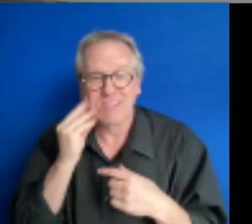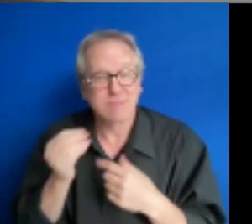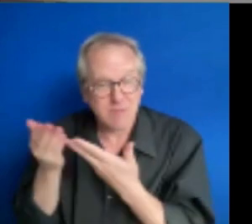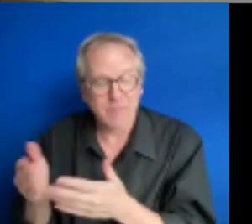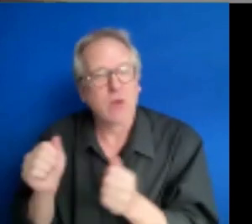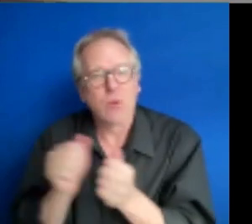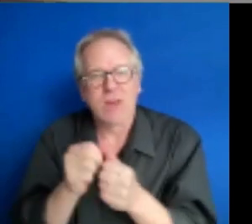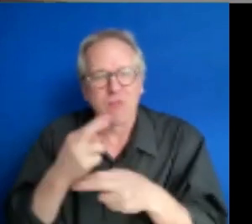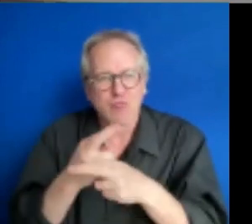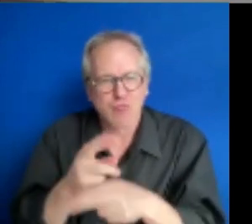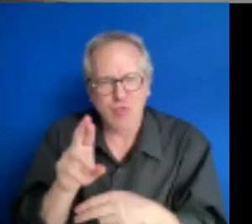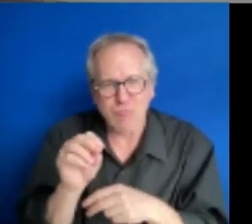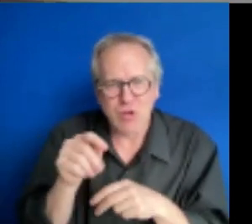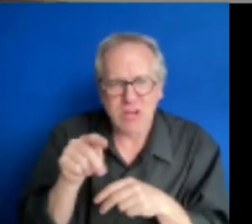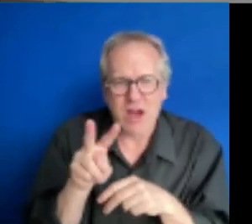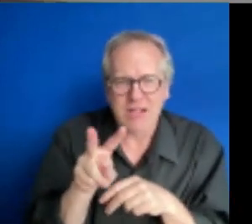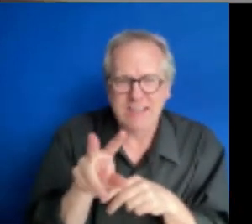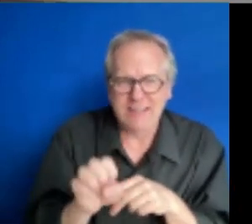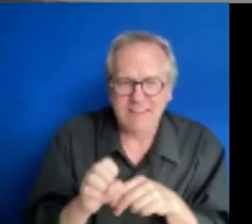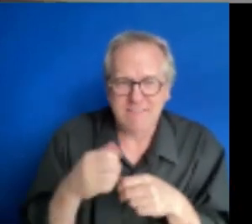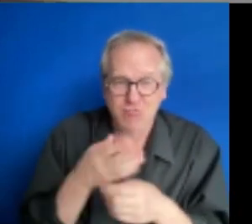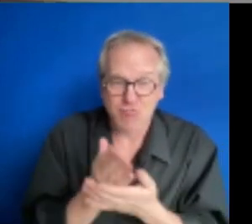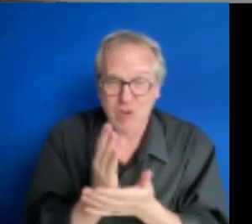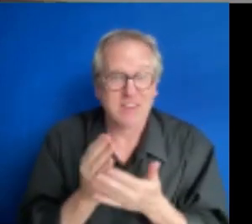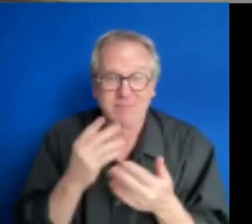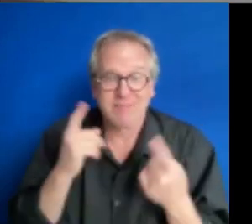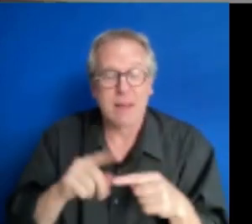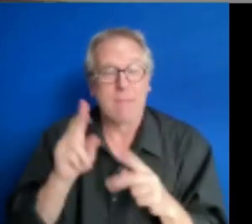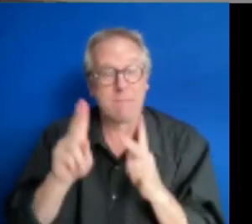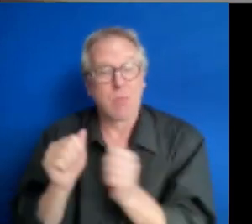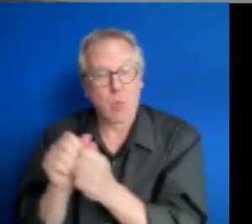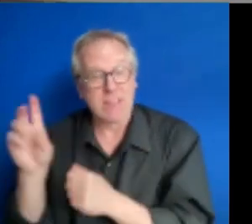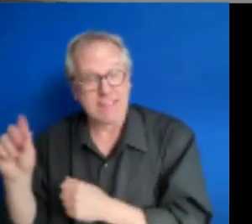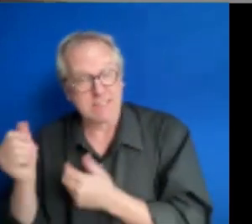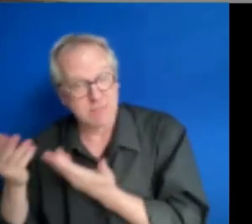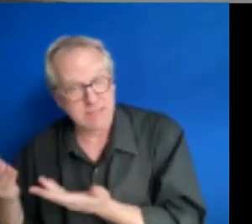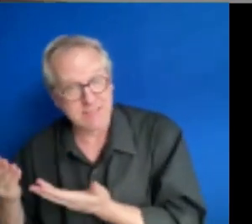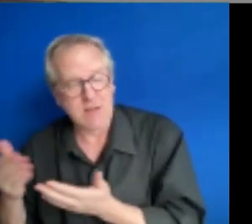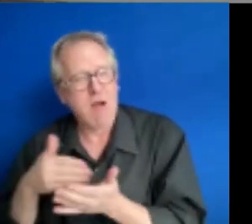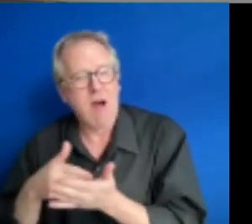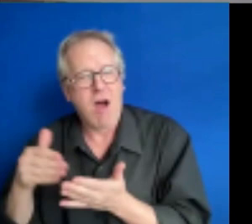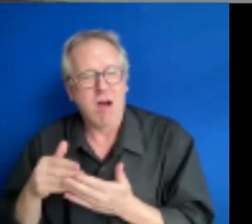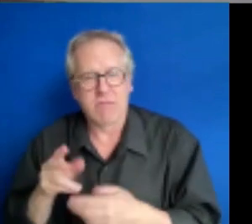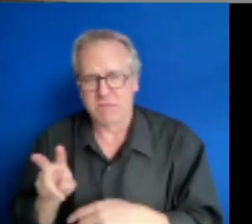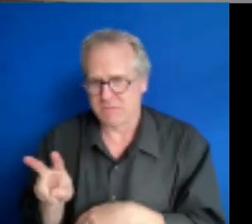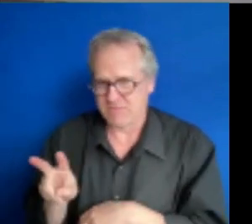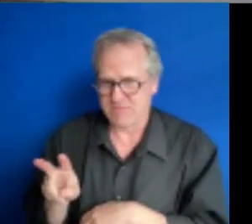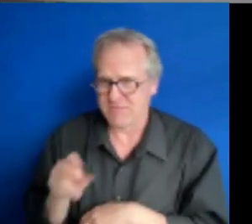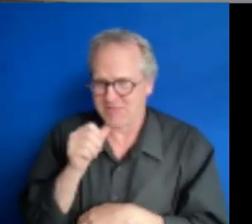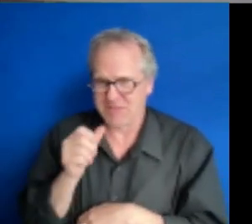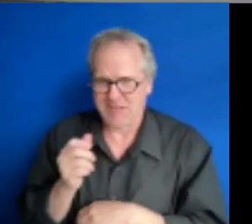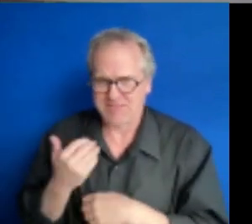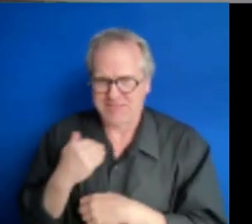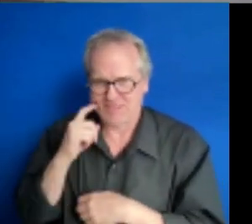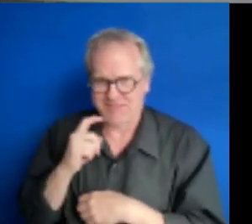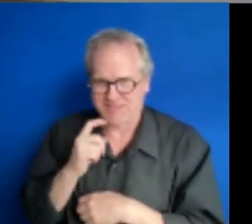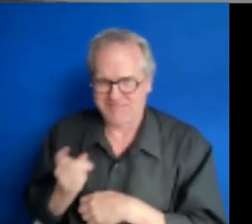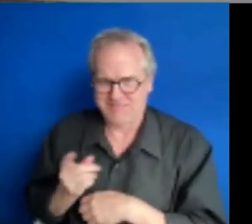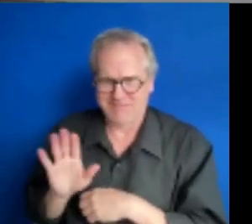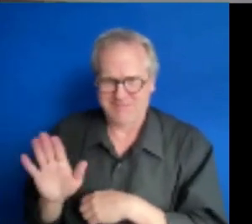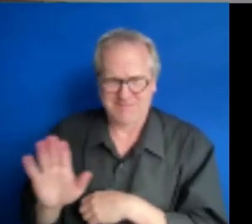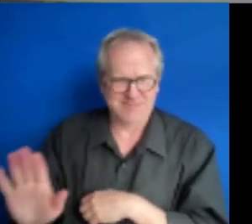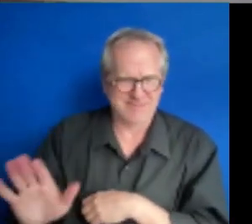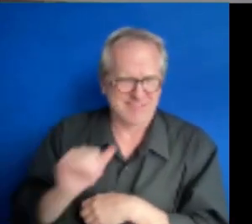it in reproductive rights, in the reality that people with disabilities often aren't seen as sexual beings. And